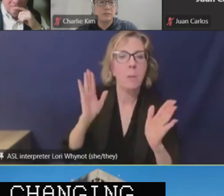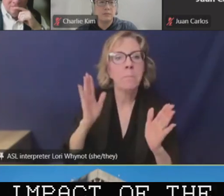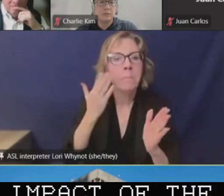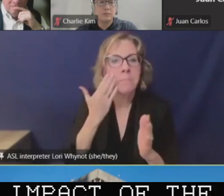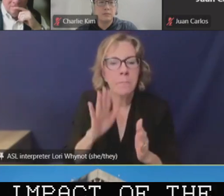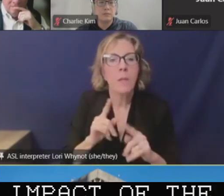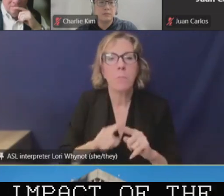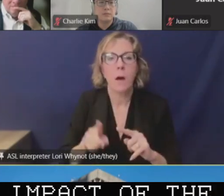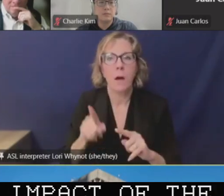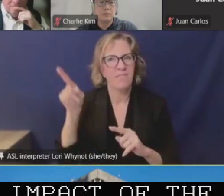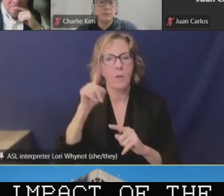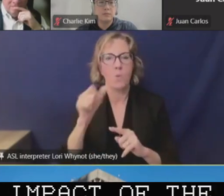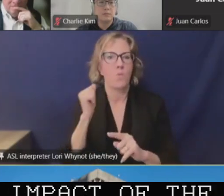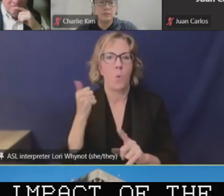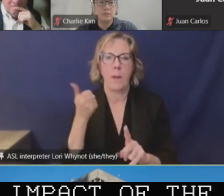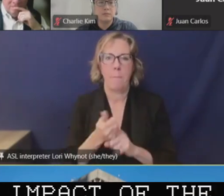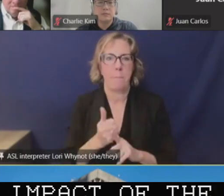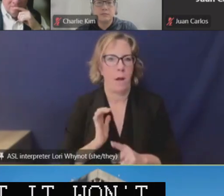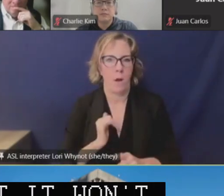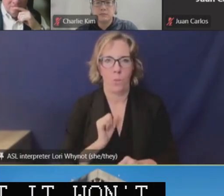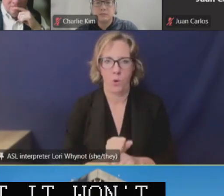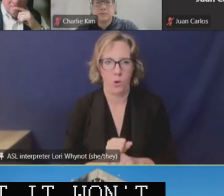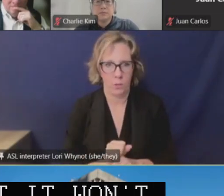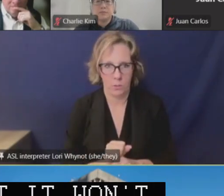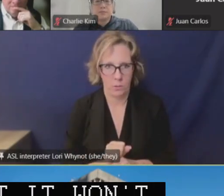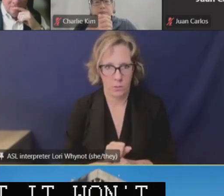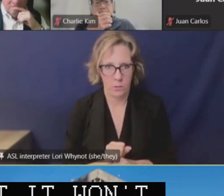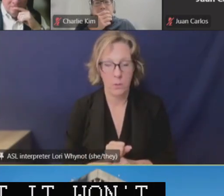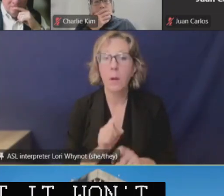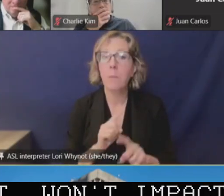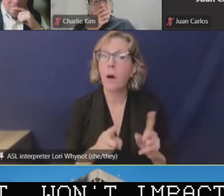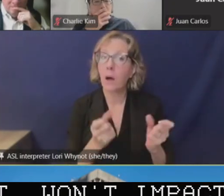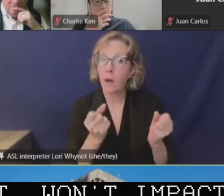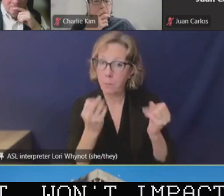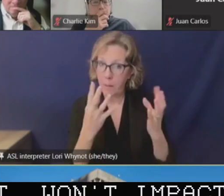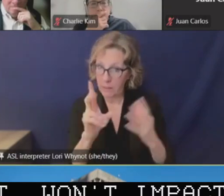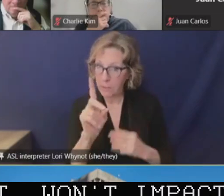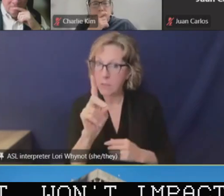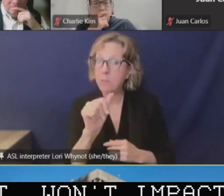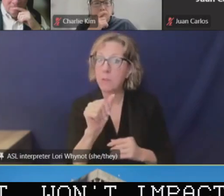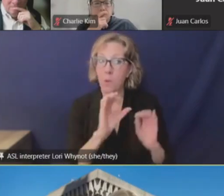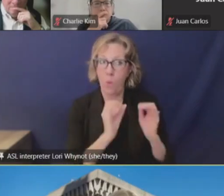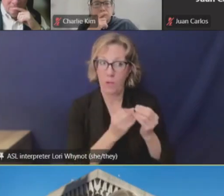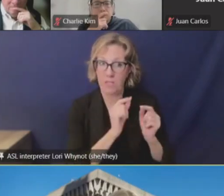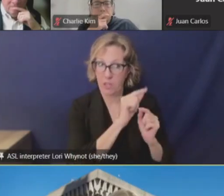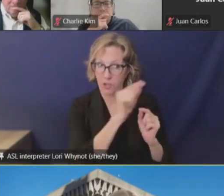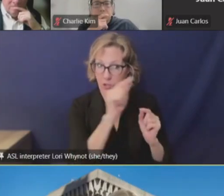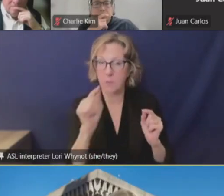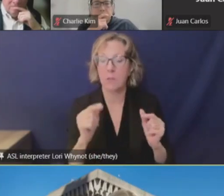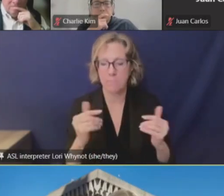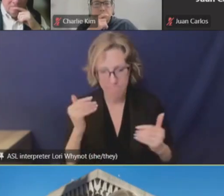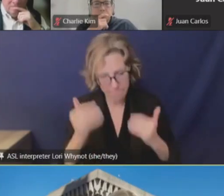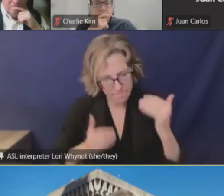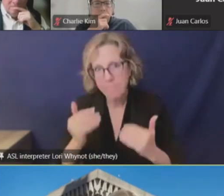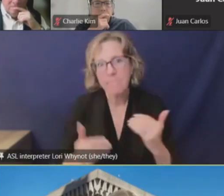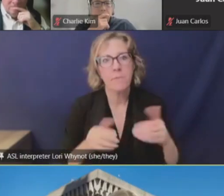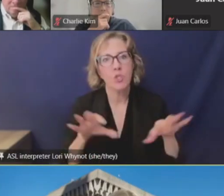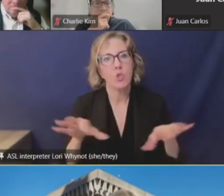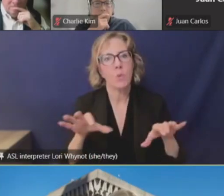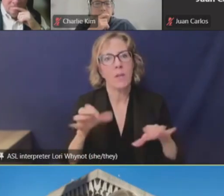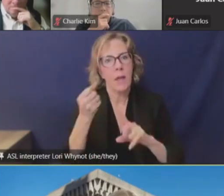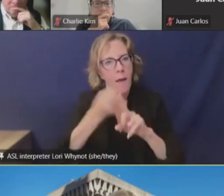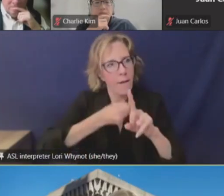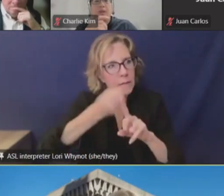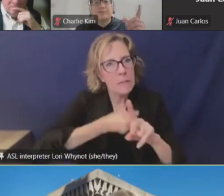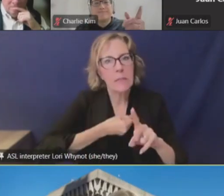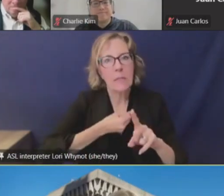work. I would say that there are a lot of disability organizations doing a lot of advocacy and activism. Charlie, I'm not